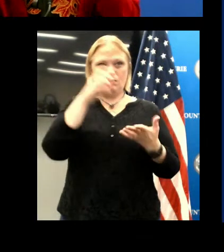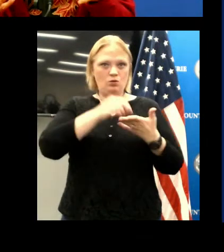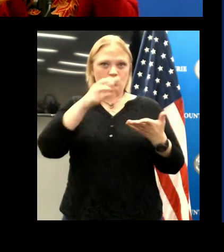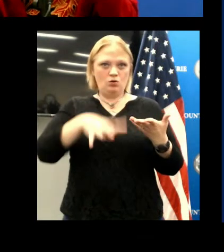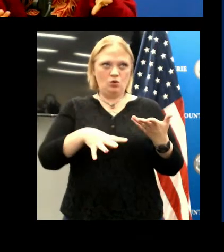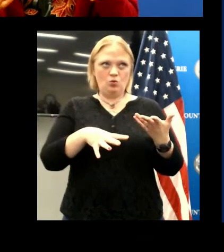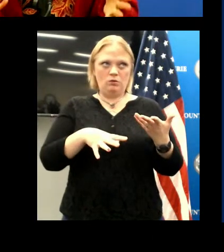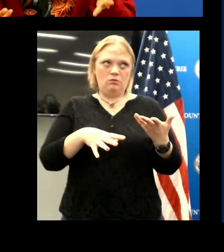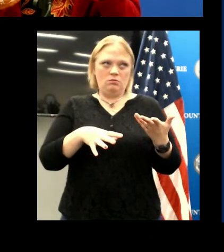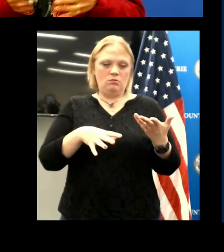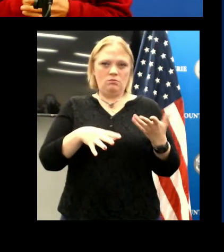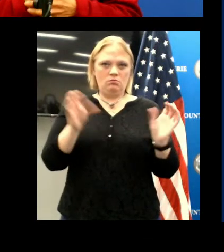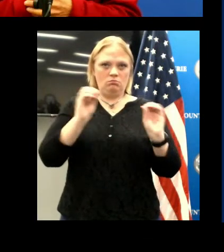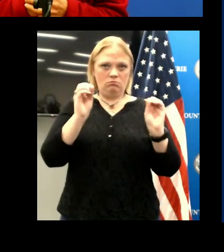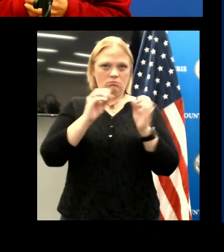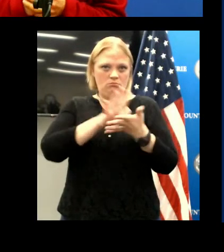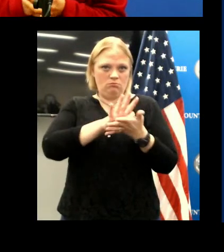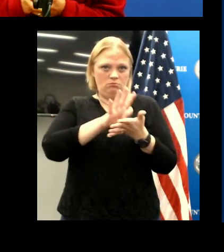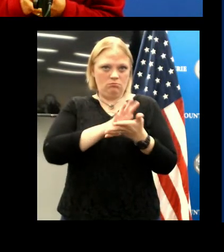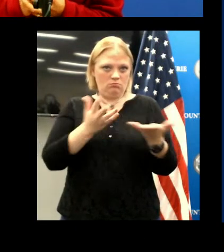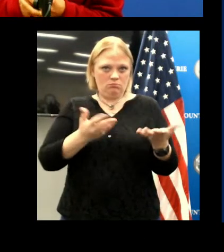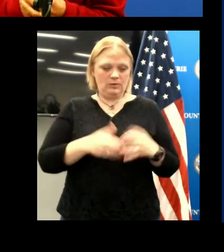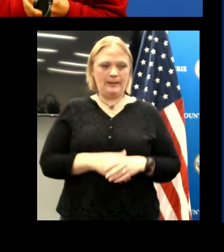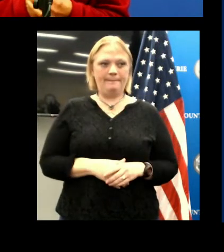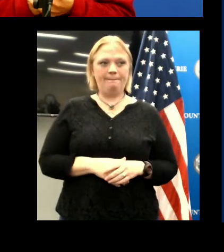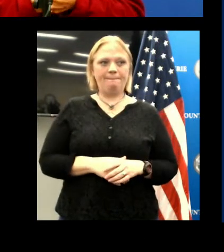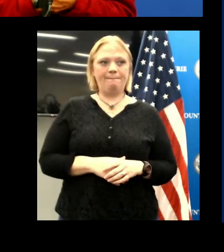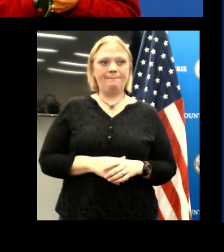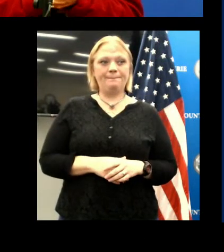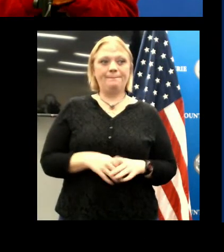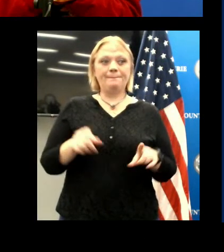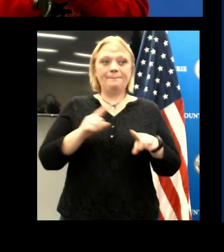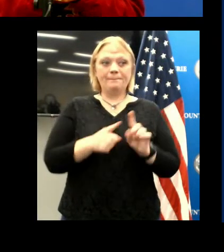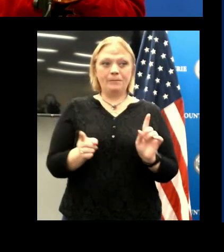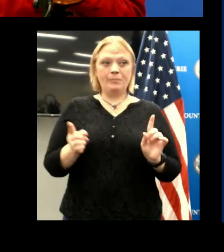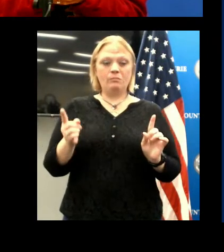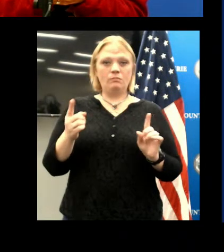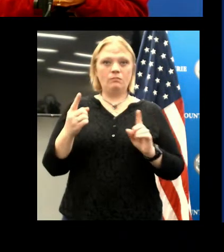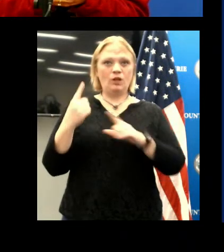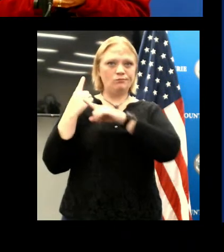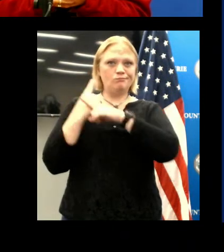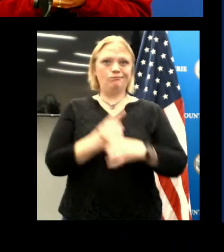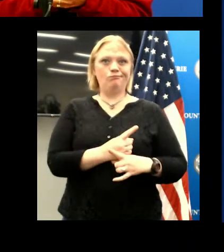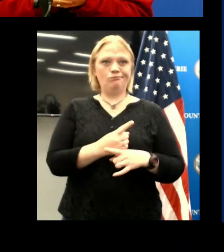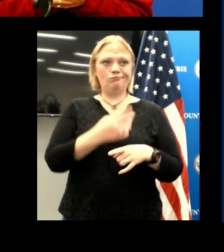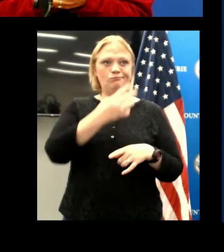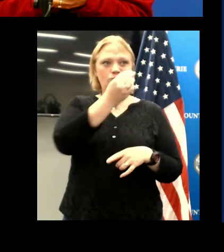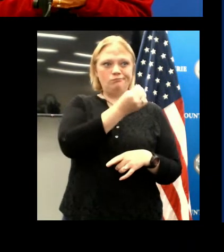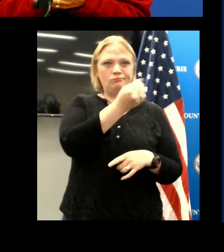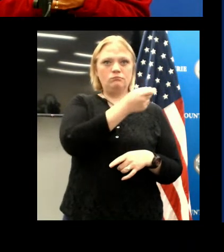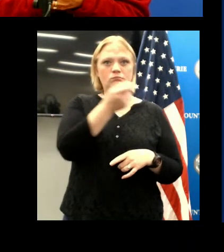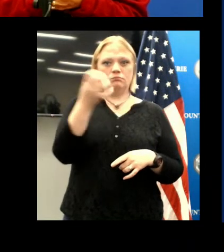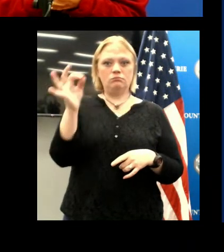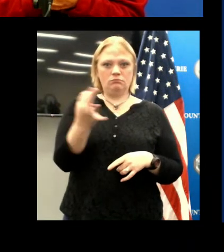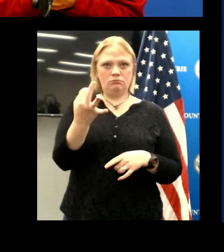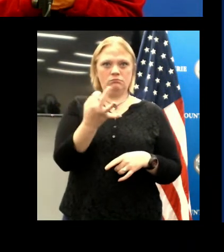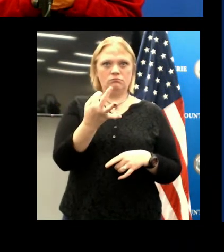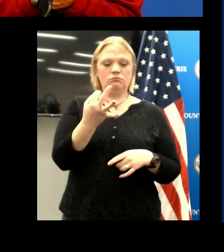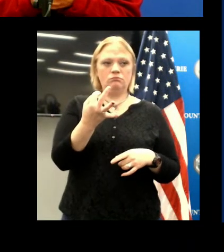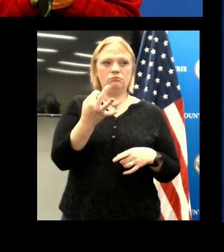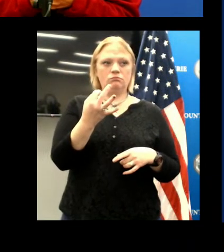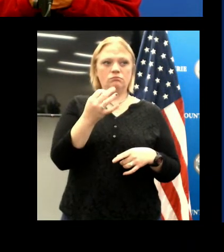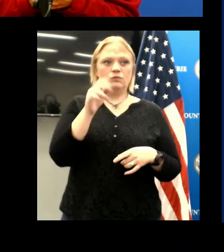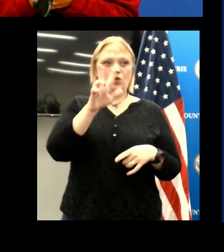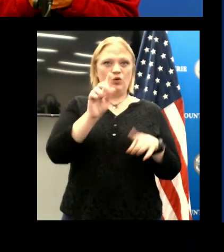won't have to get back into the classroom because there won't be any classes. But we are doing this regularly on Monday through Fridays in